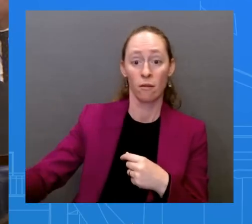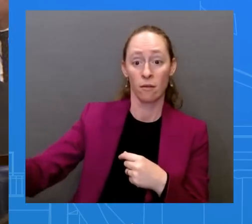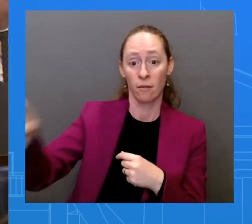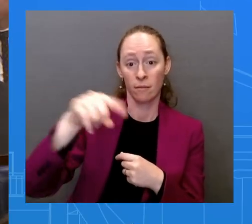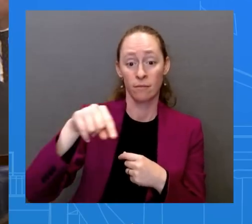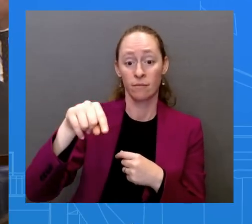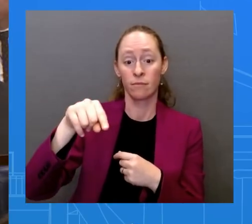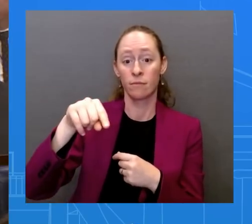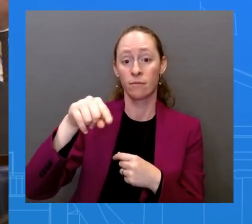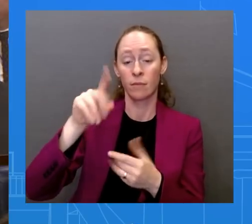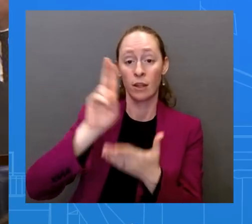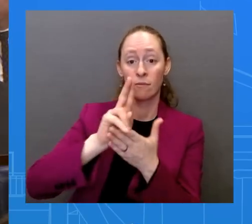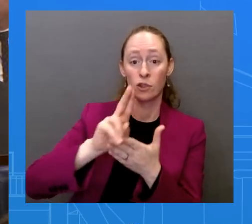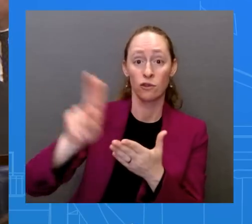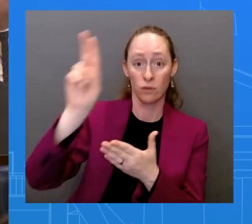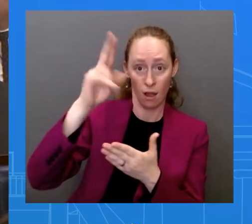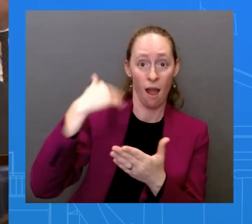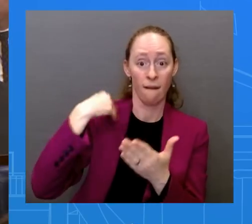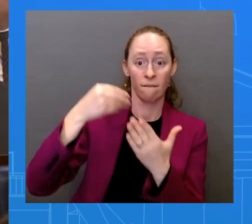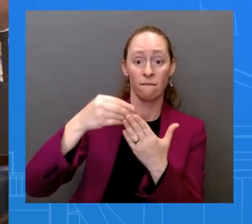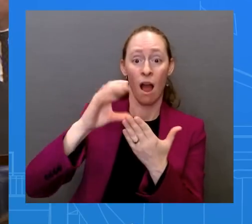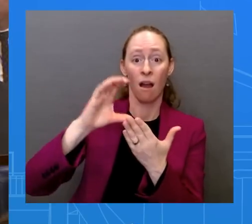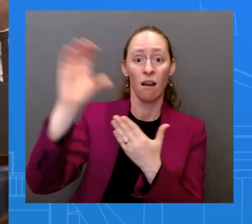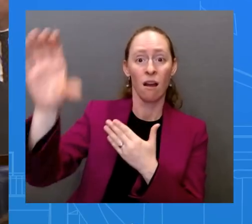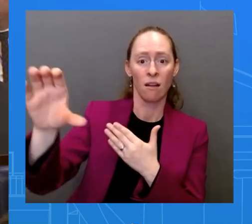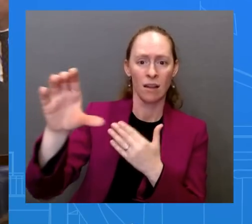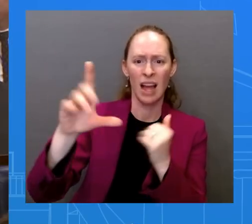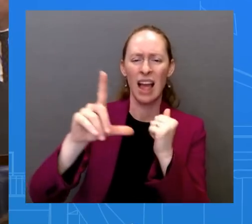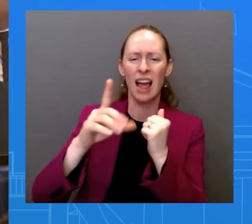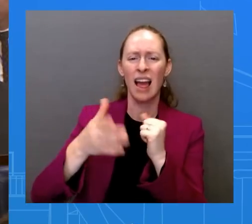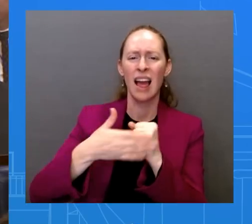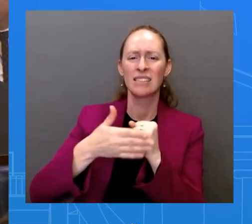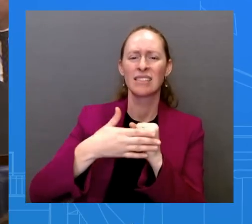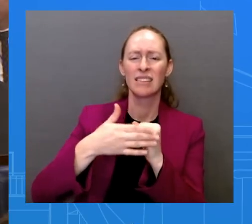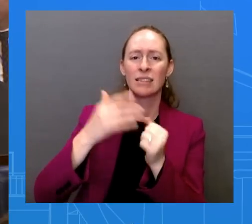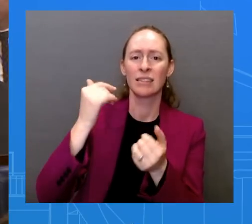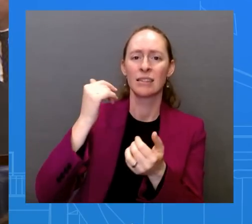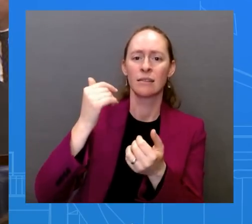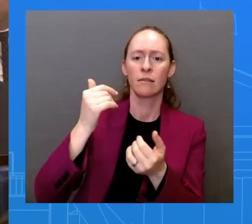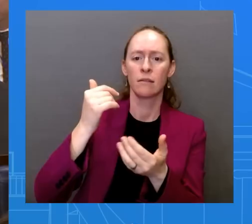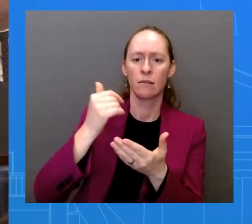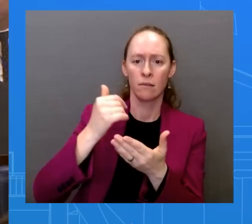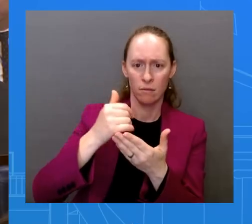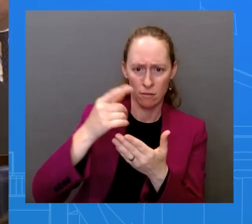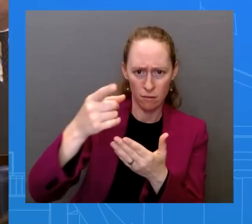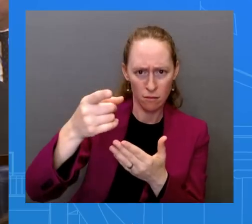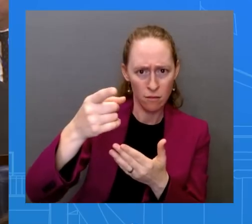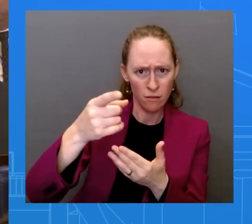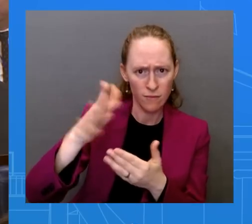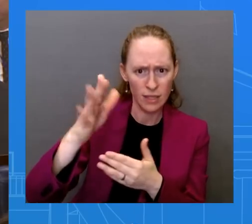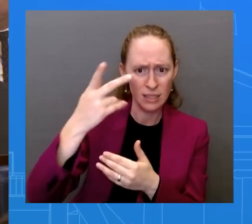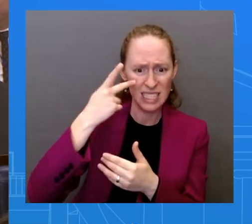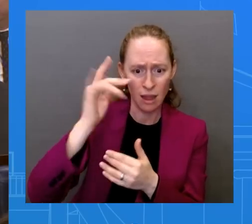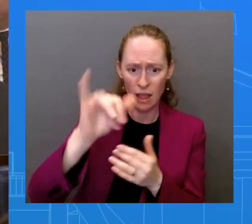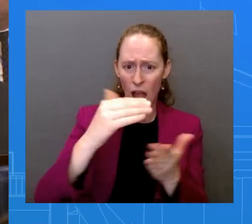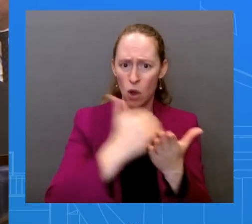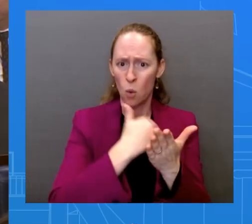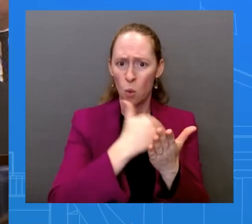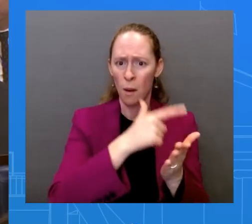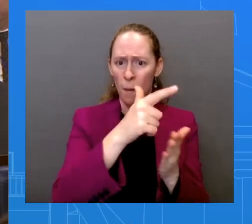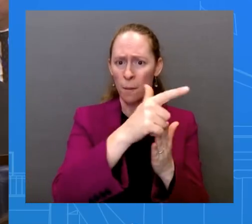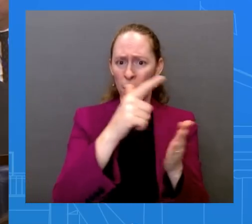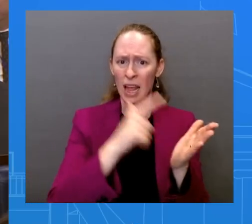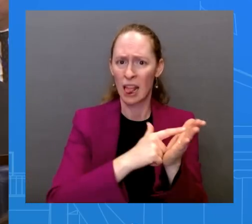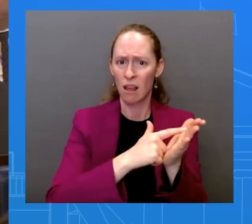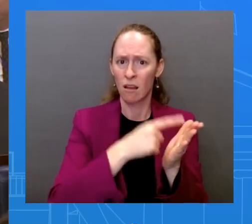when it comes to tuition. Does the administration, have they seen the bill? We were told by Rick Scott's team that they sent a letter to the administration.